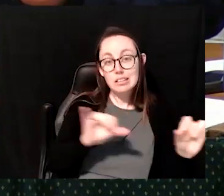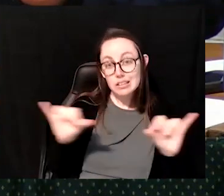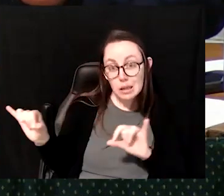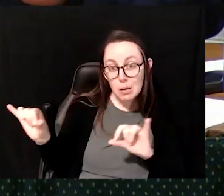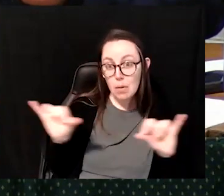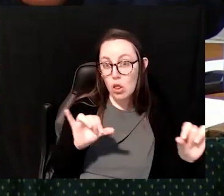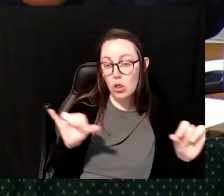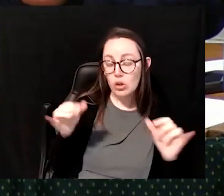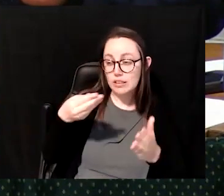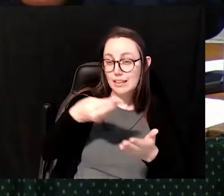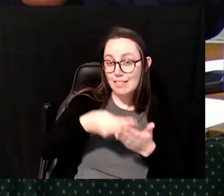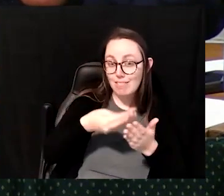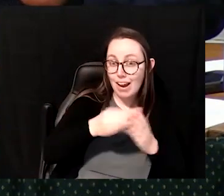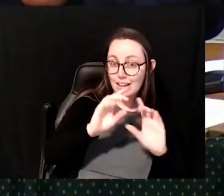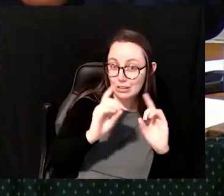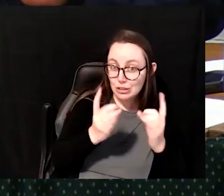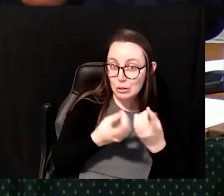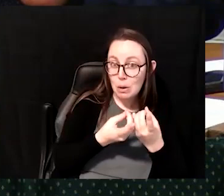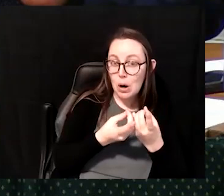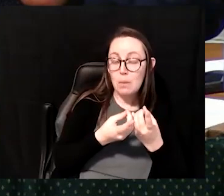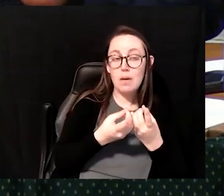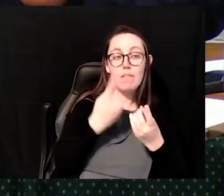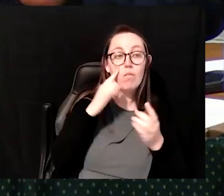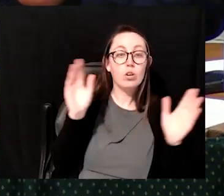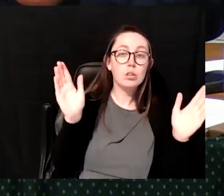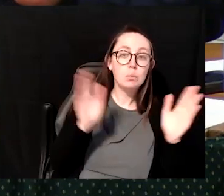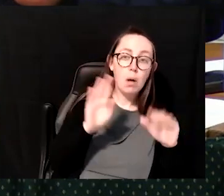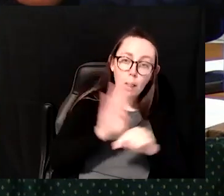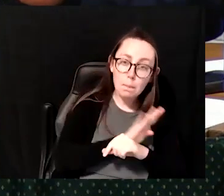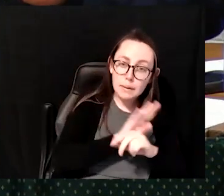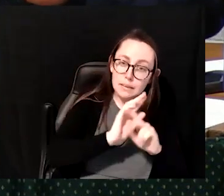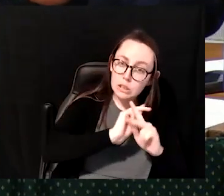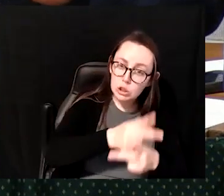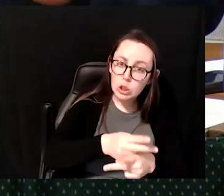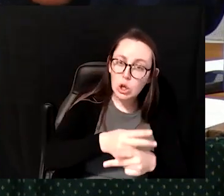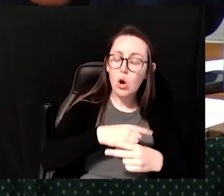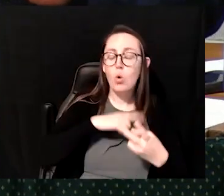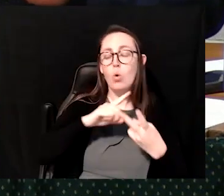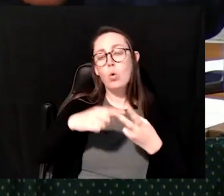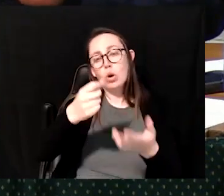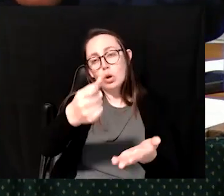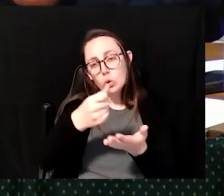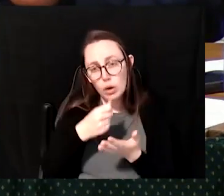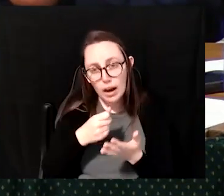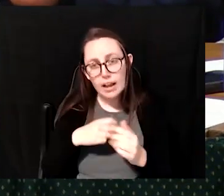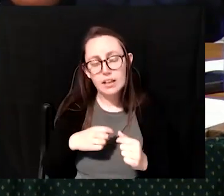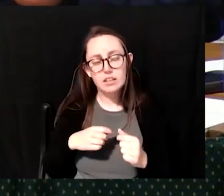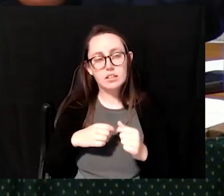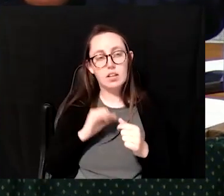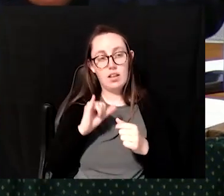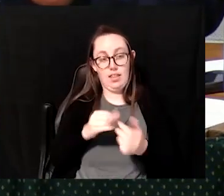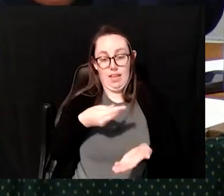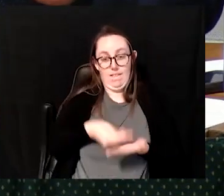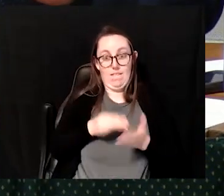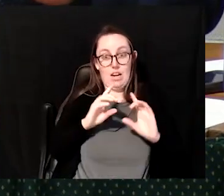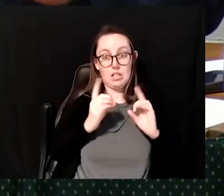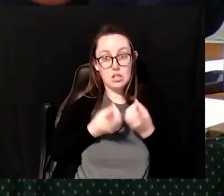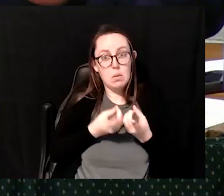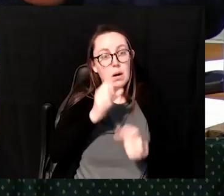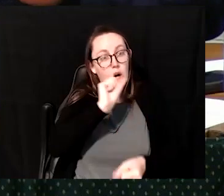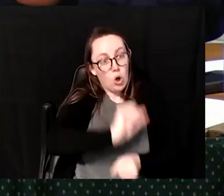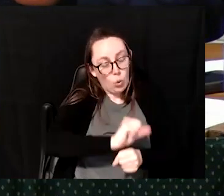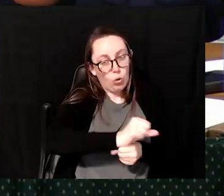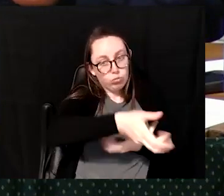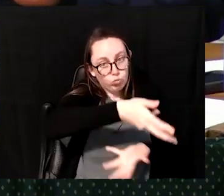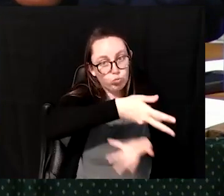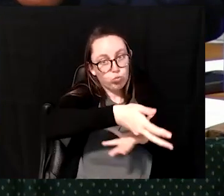small business loans and grants they work with folks that are interested in accessing this money to develop their